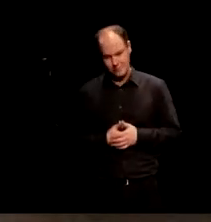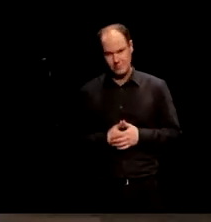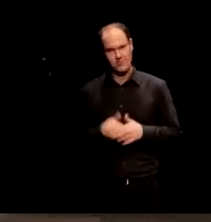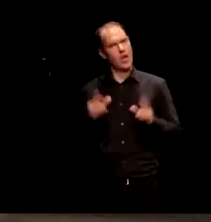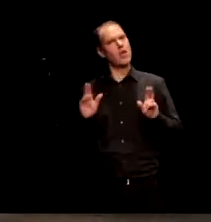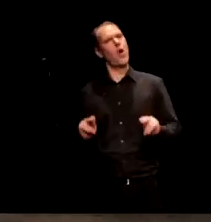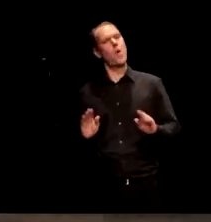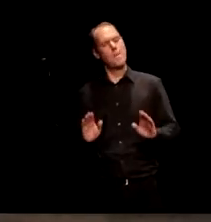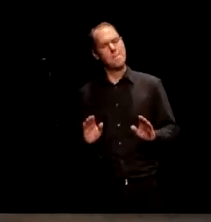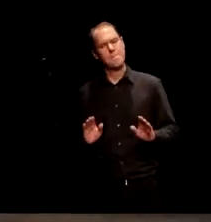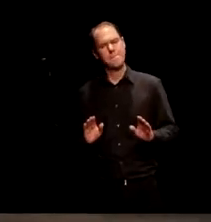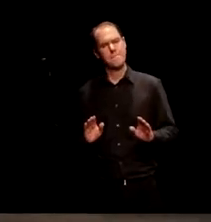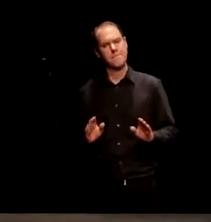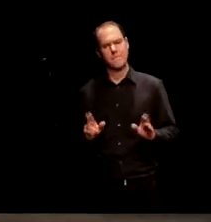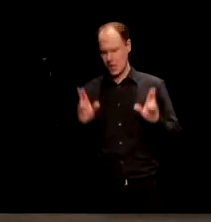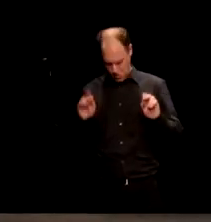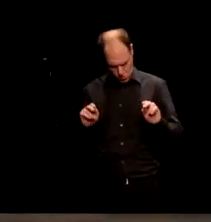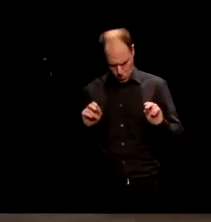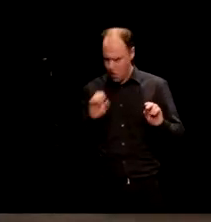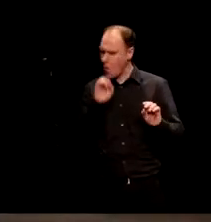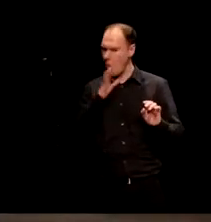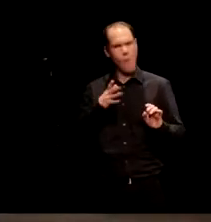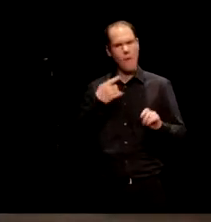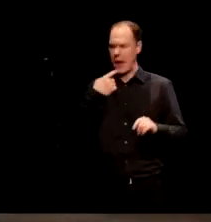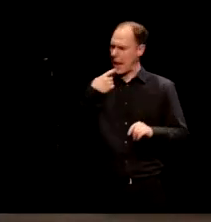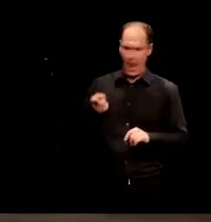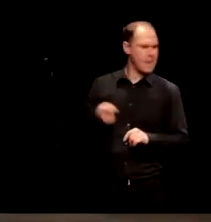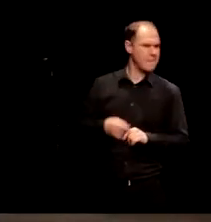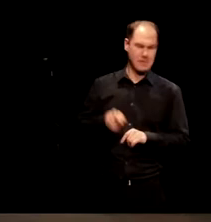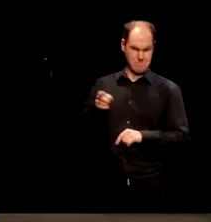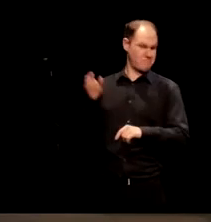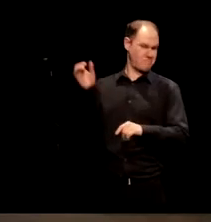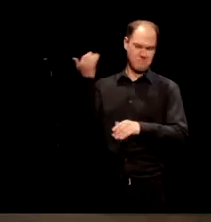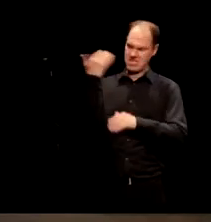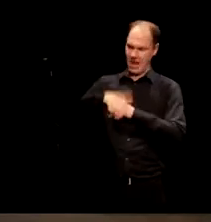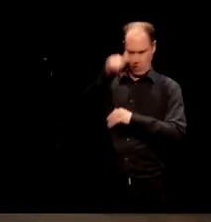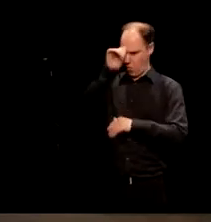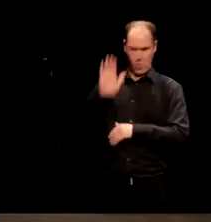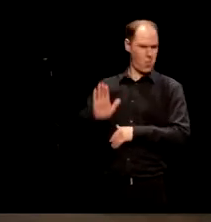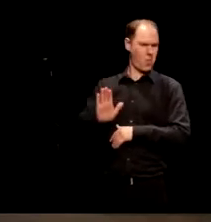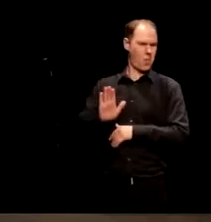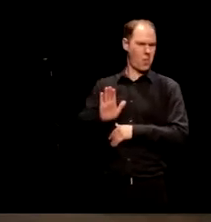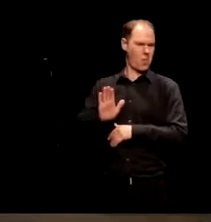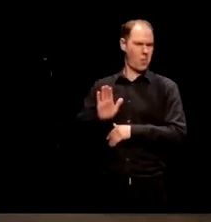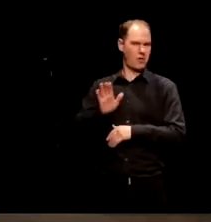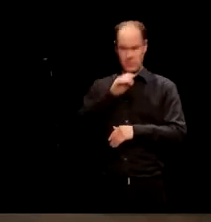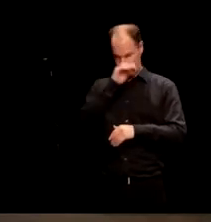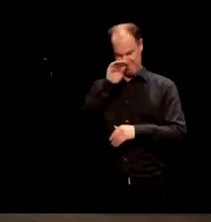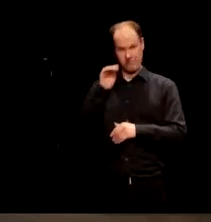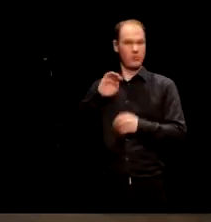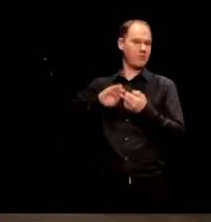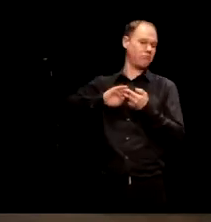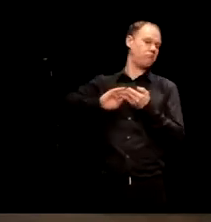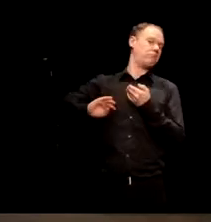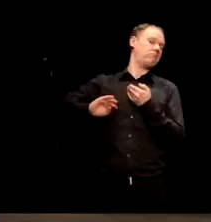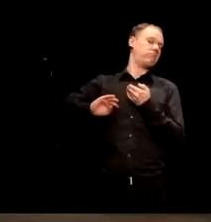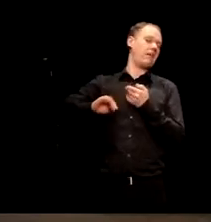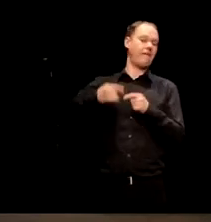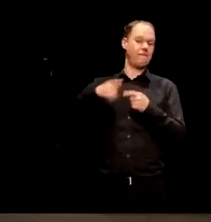No. No, I will not tell him. He must never know. I shall put him out of my life